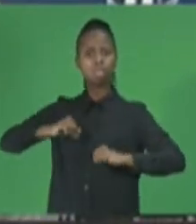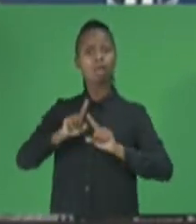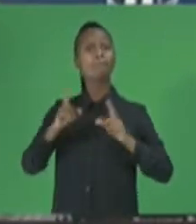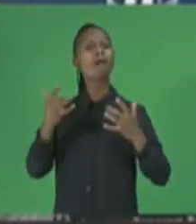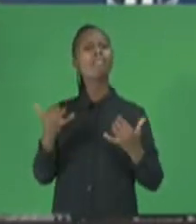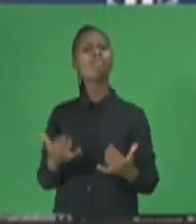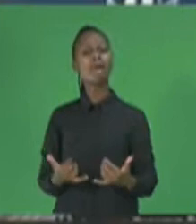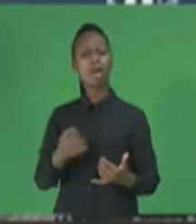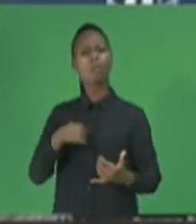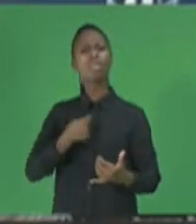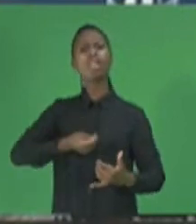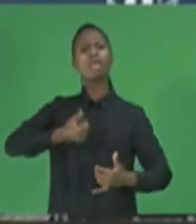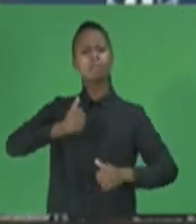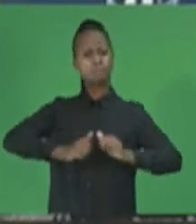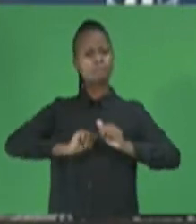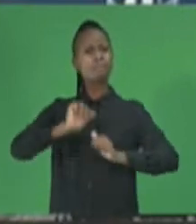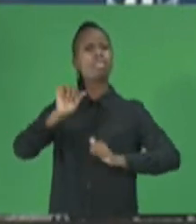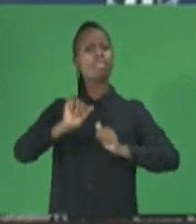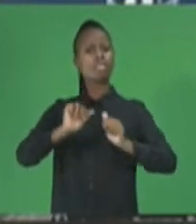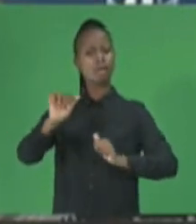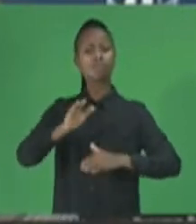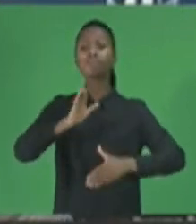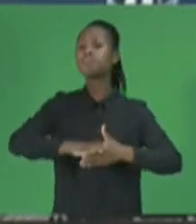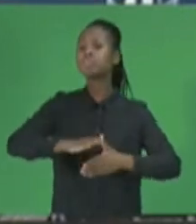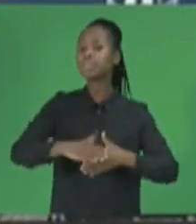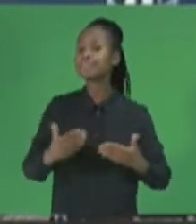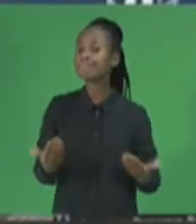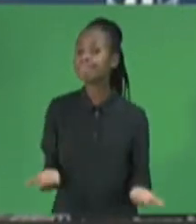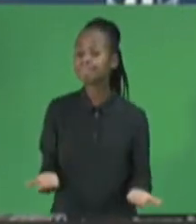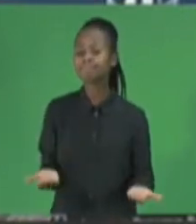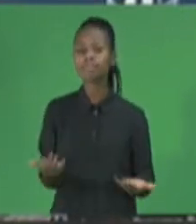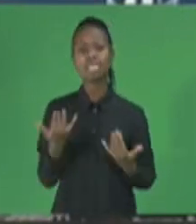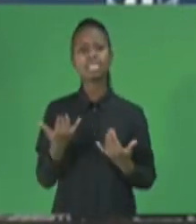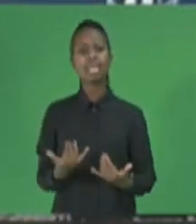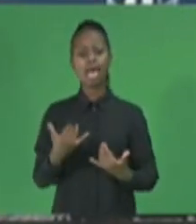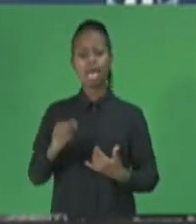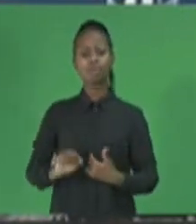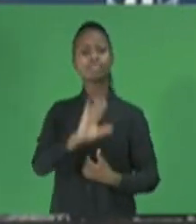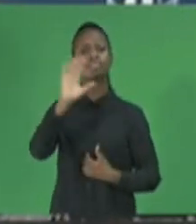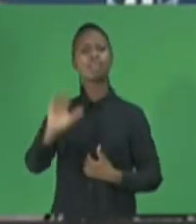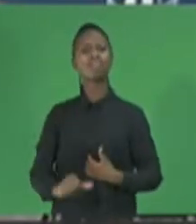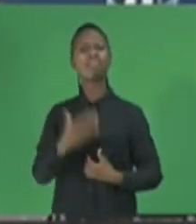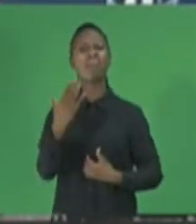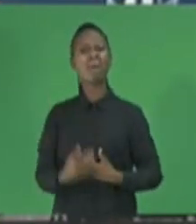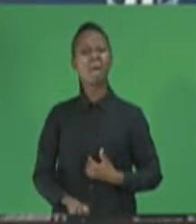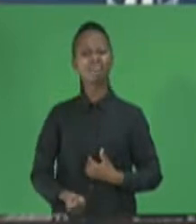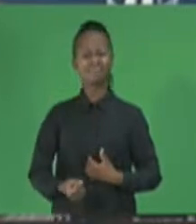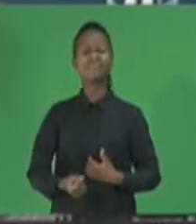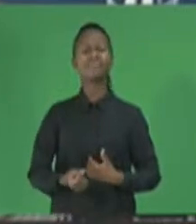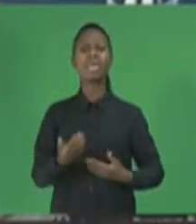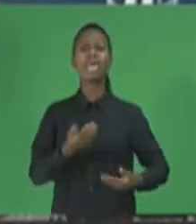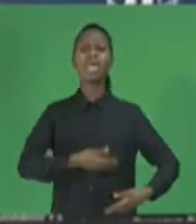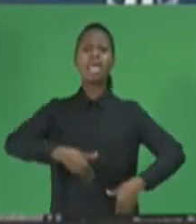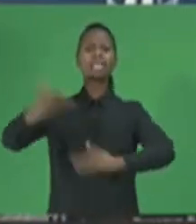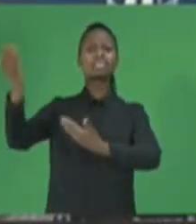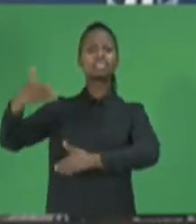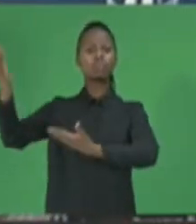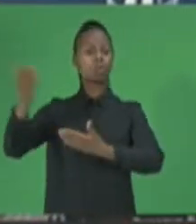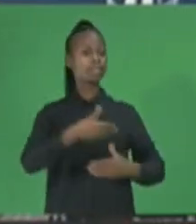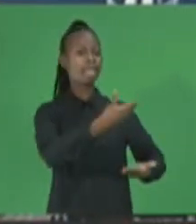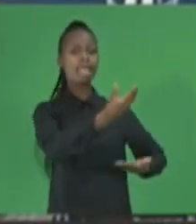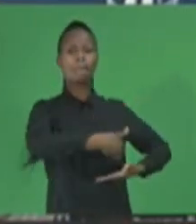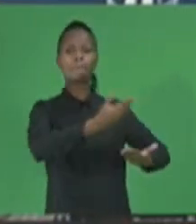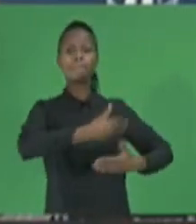At the moment, South Africa is running a significant current account surplus. When the first taper tantrum took place